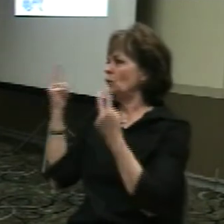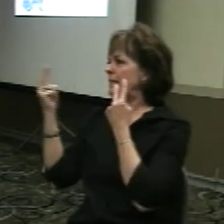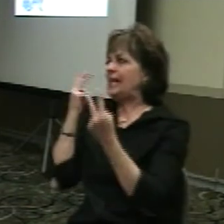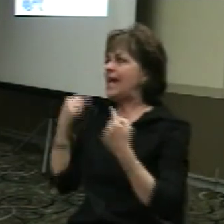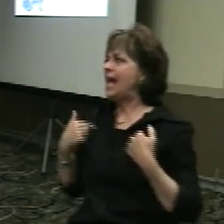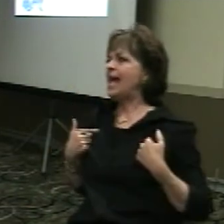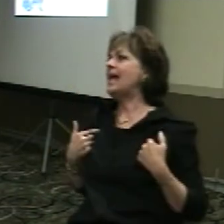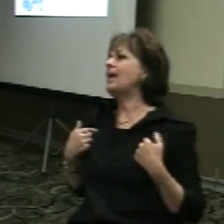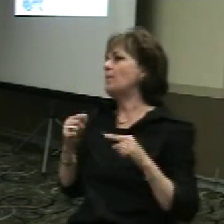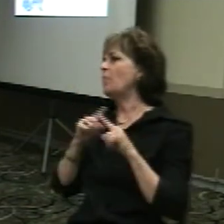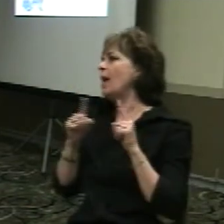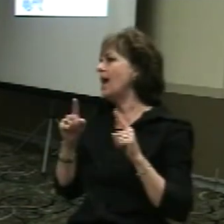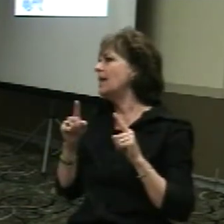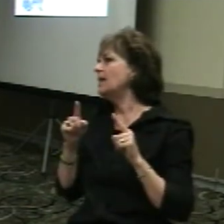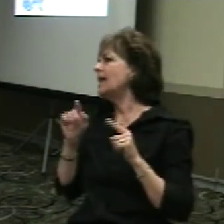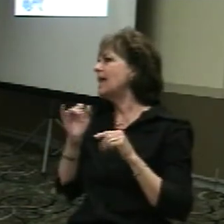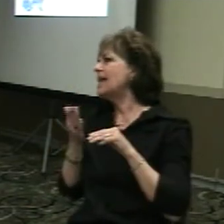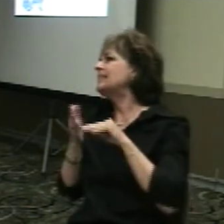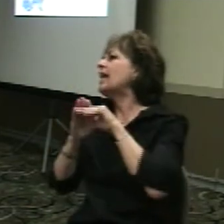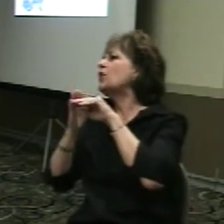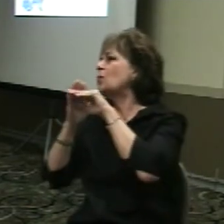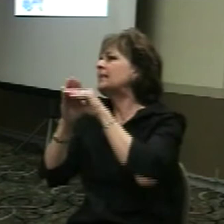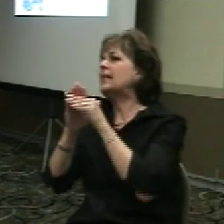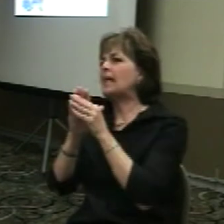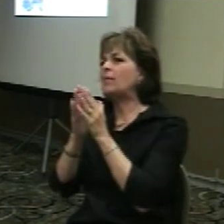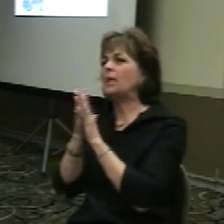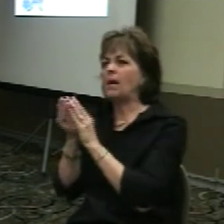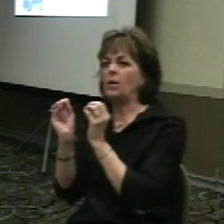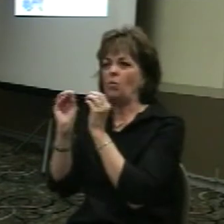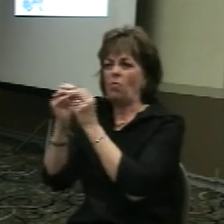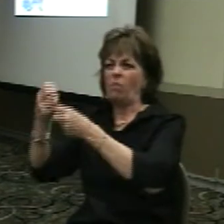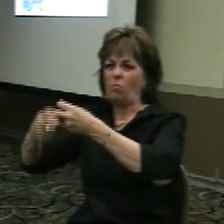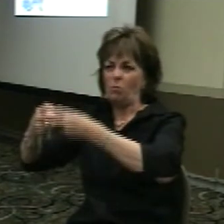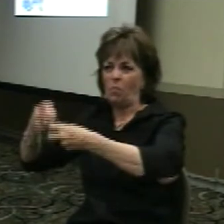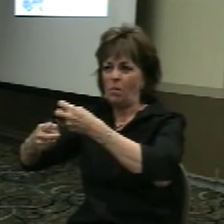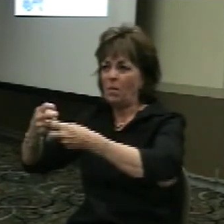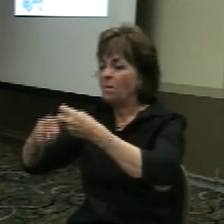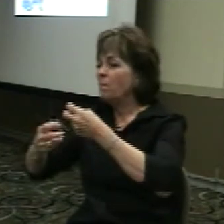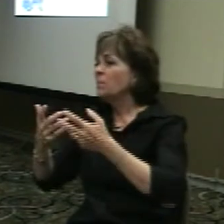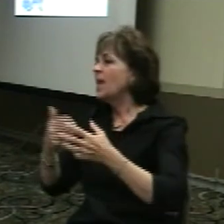it's becoming increasingly problematic. And